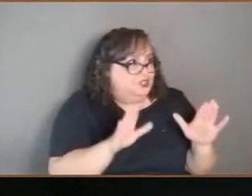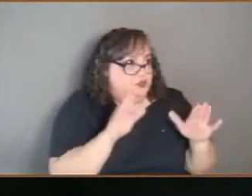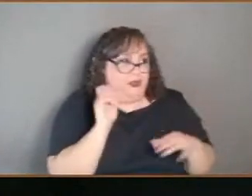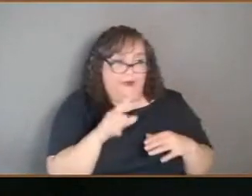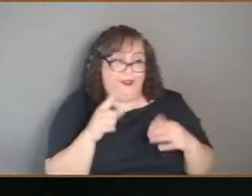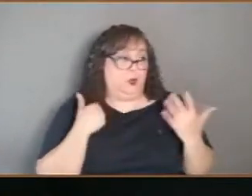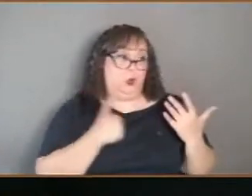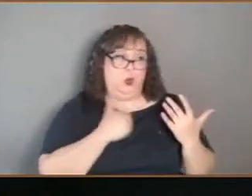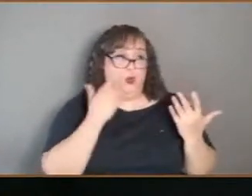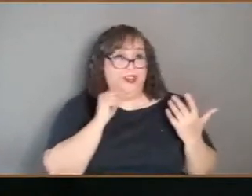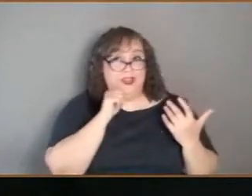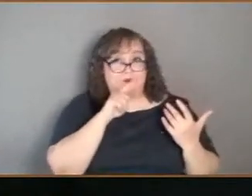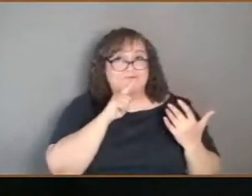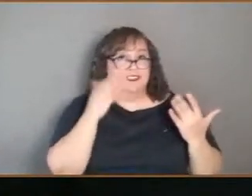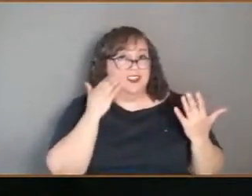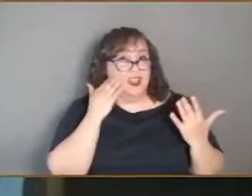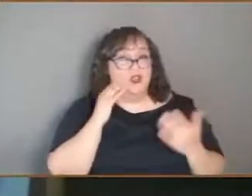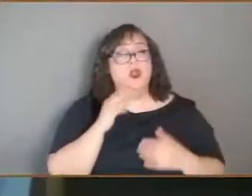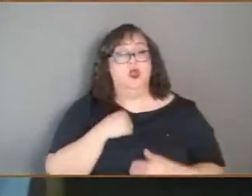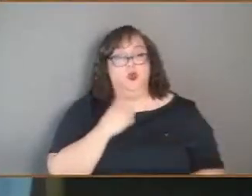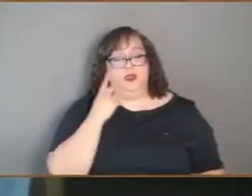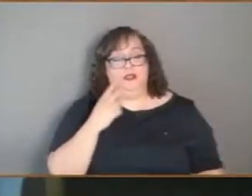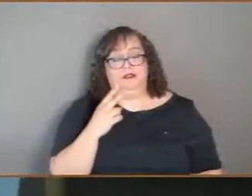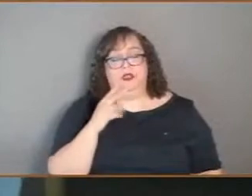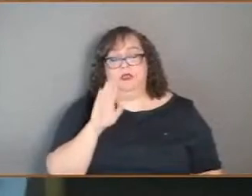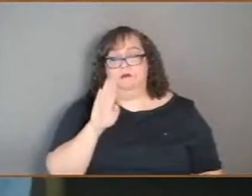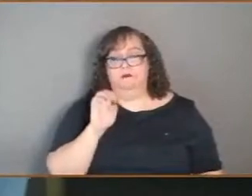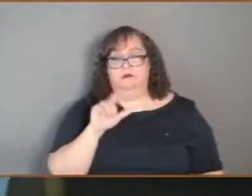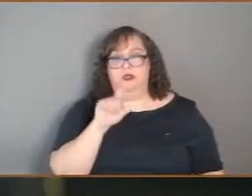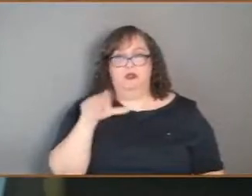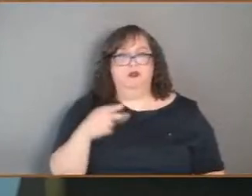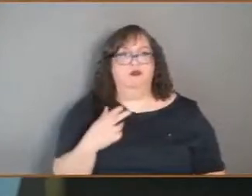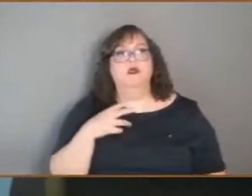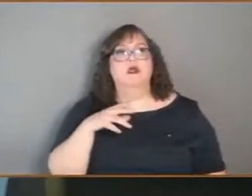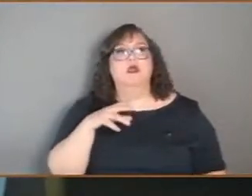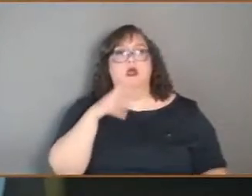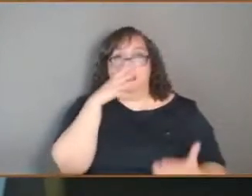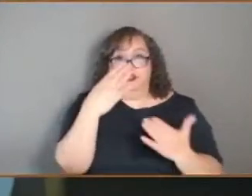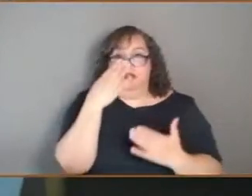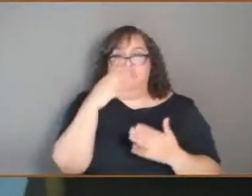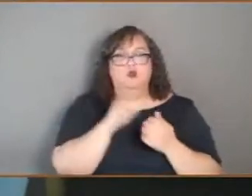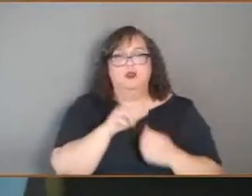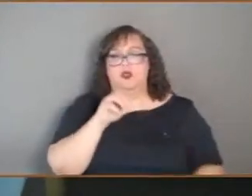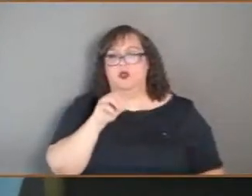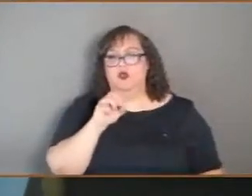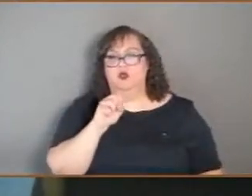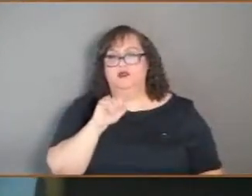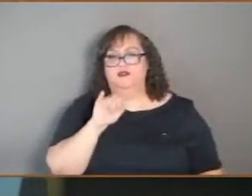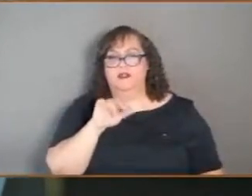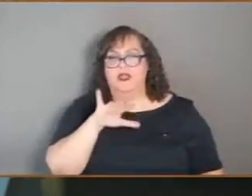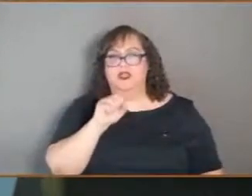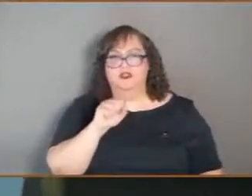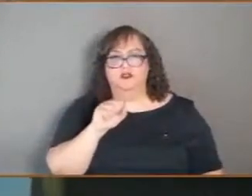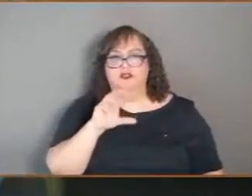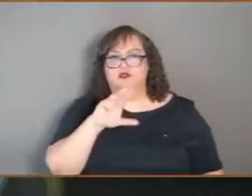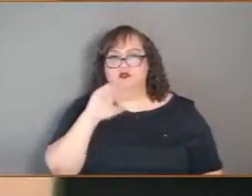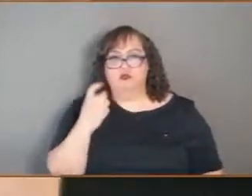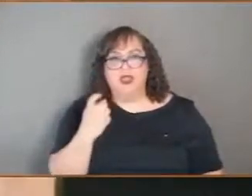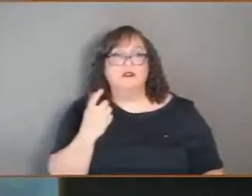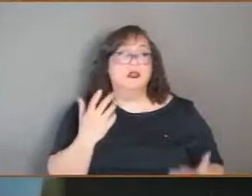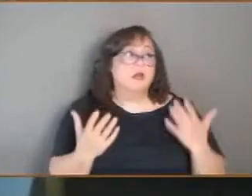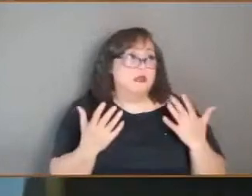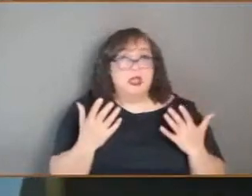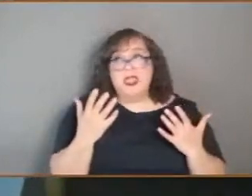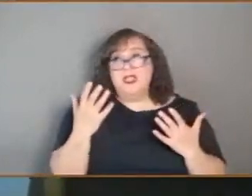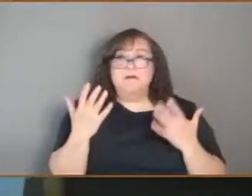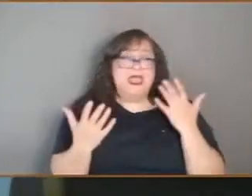saw Bennu up close with OSIRISRex, and it looked like there were some things flying off of it, but we sort of think that might be meteorites coming in and making things